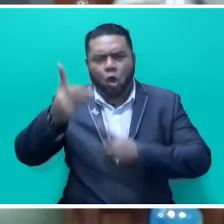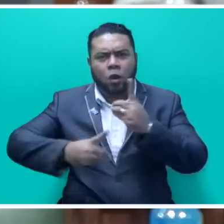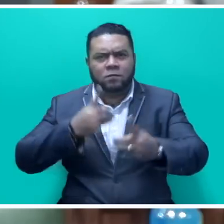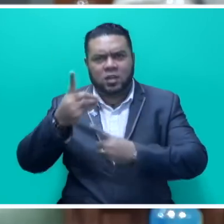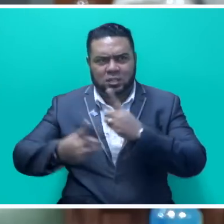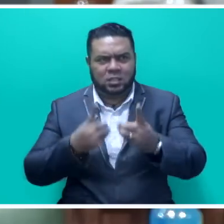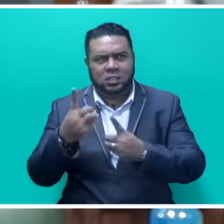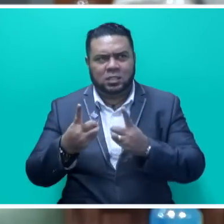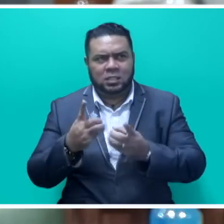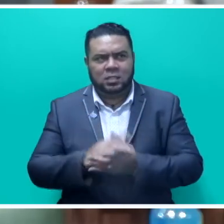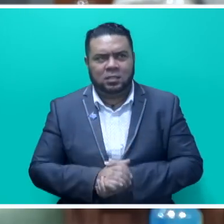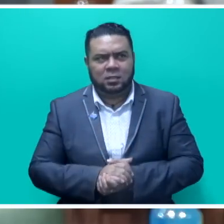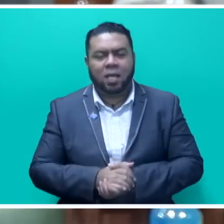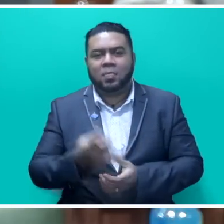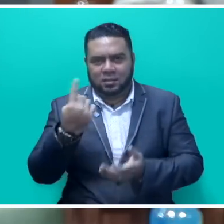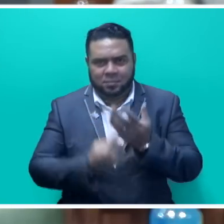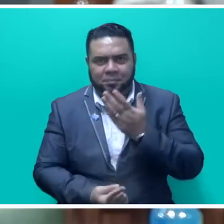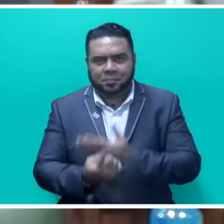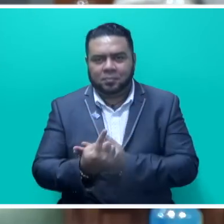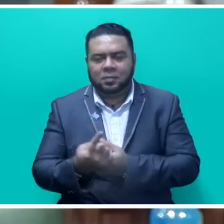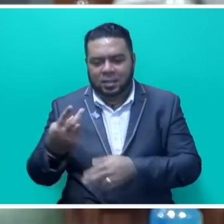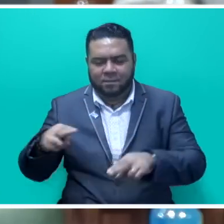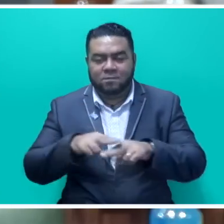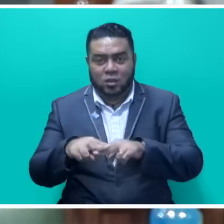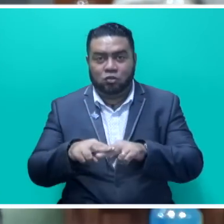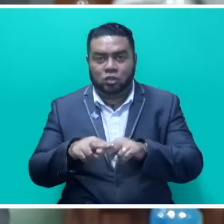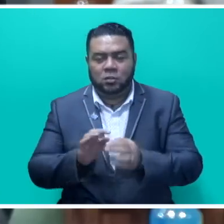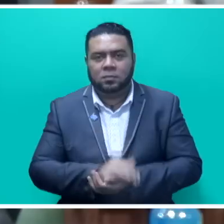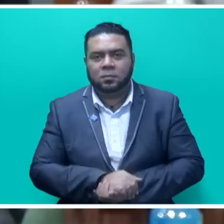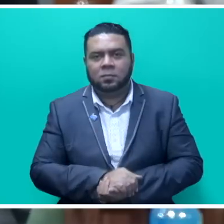is currently being held in Fiji.